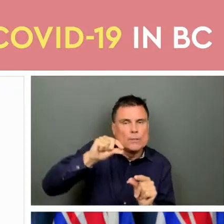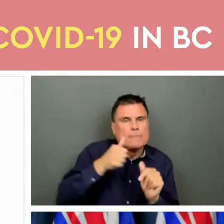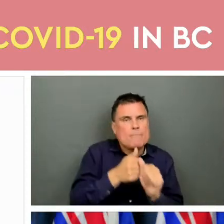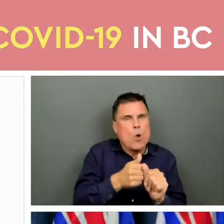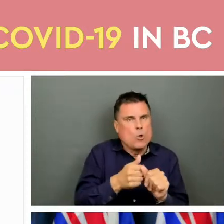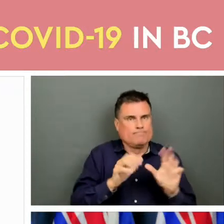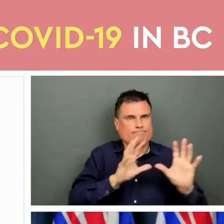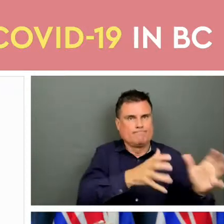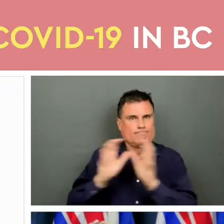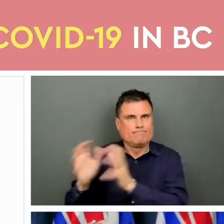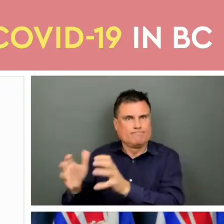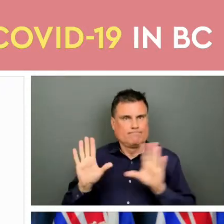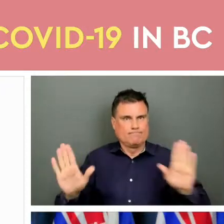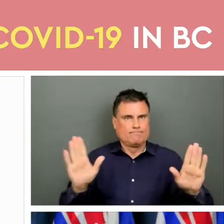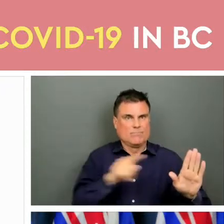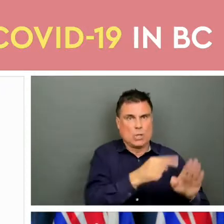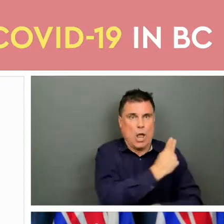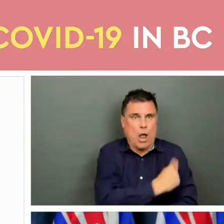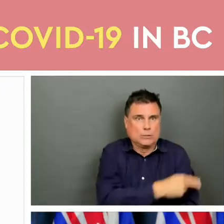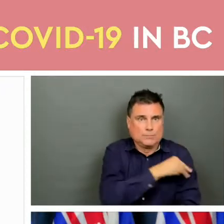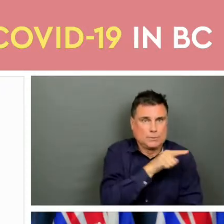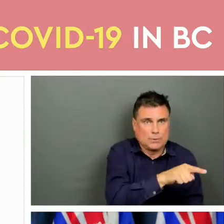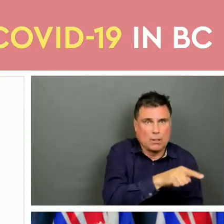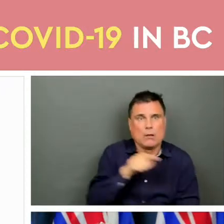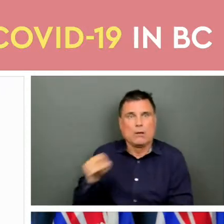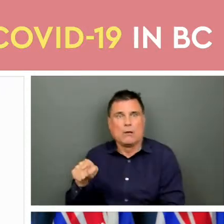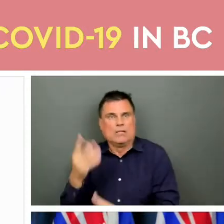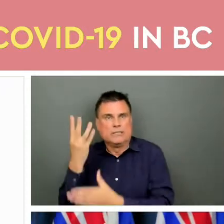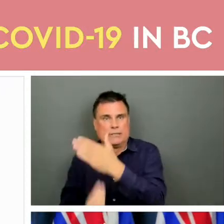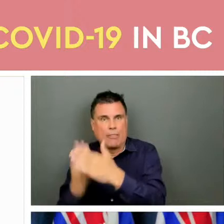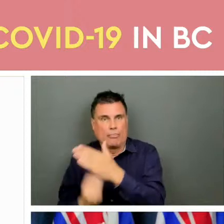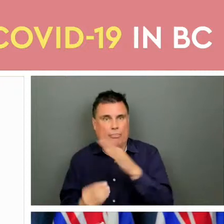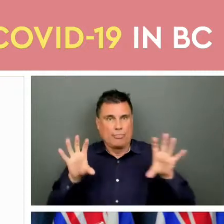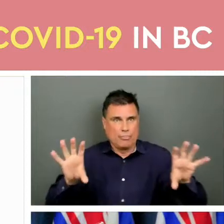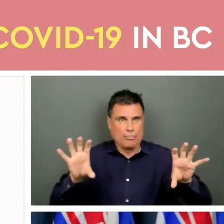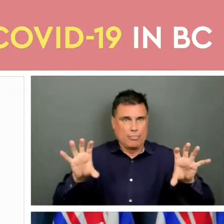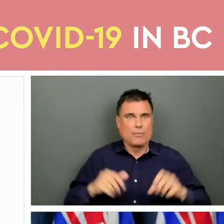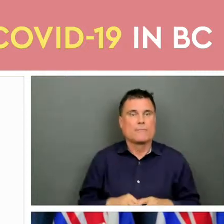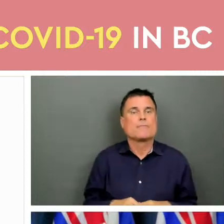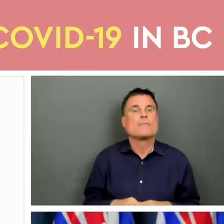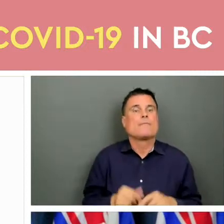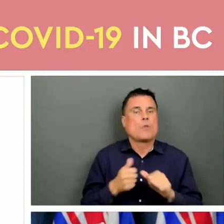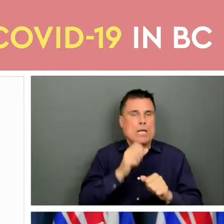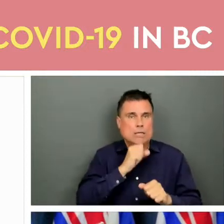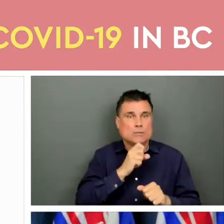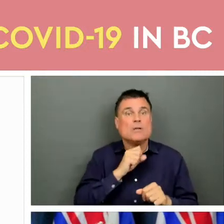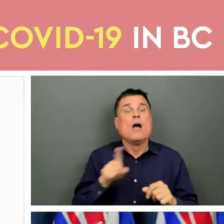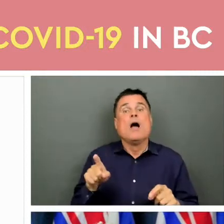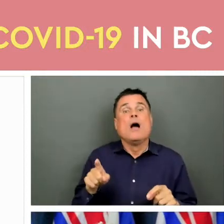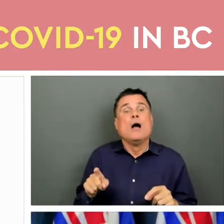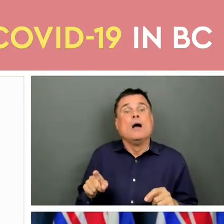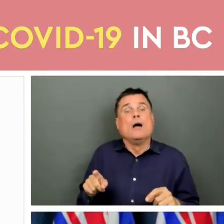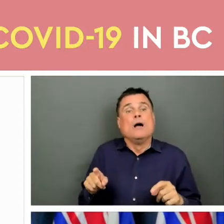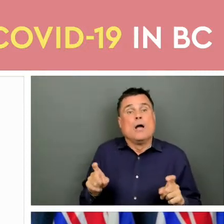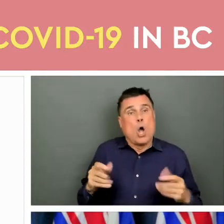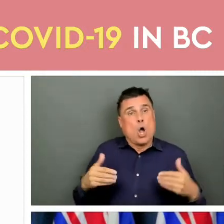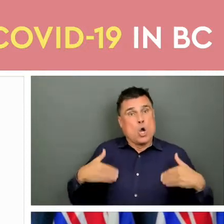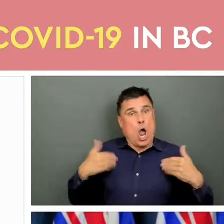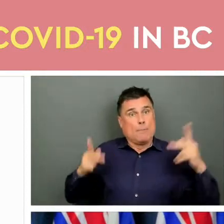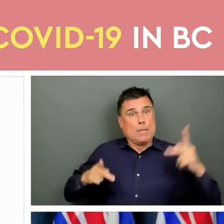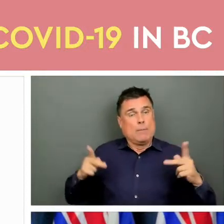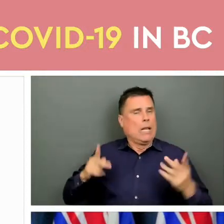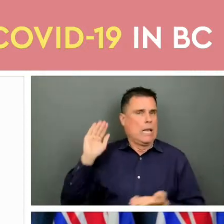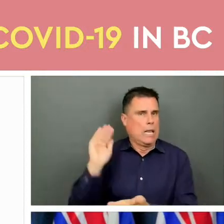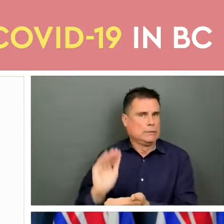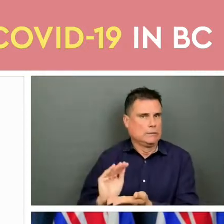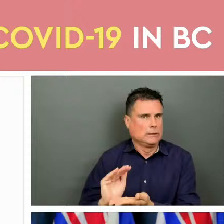And we still have very few cases and very few serious cases in young people, particularly people